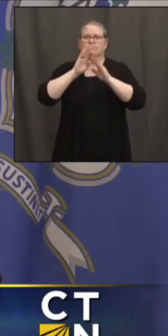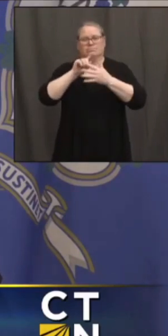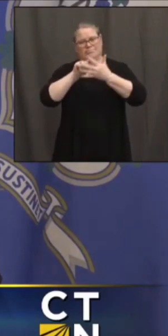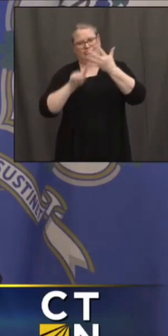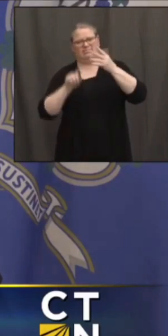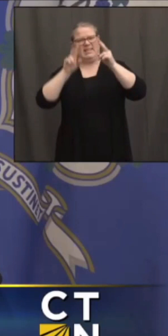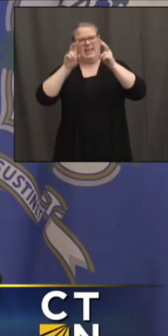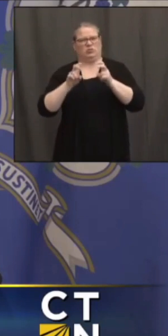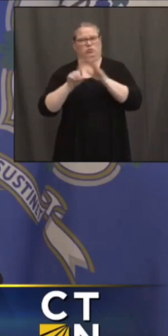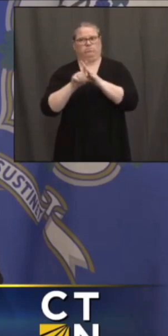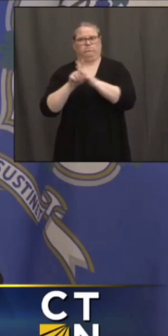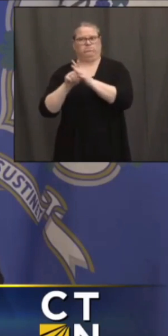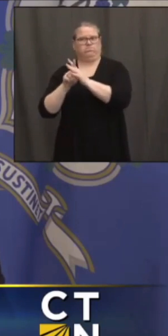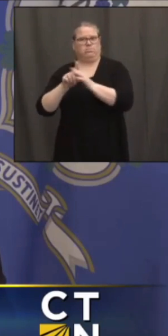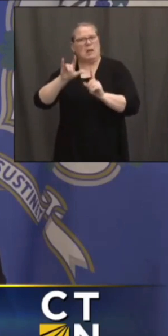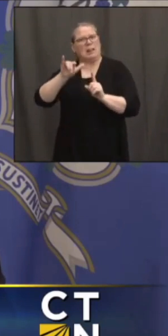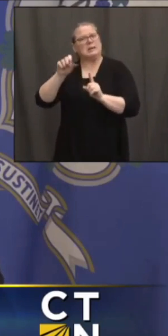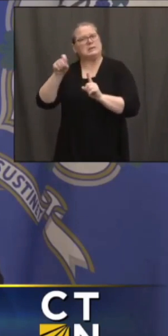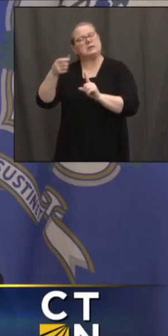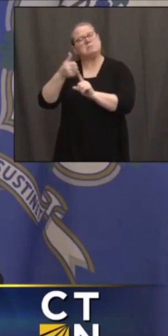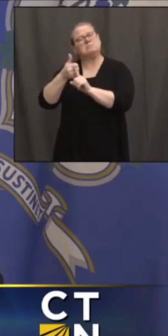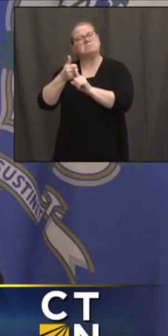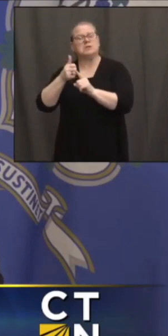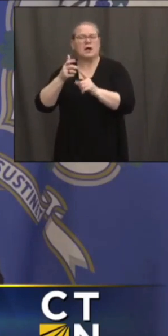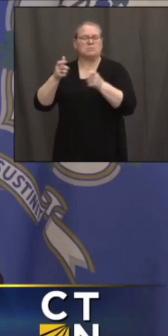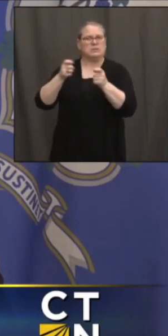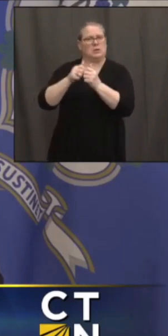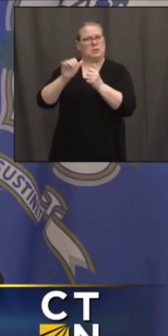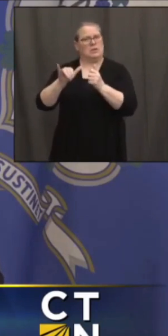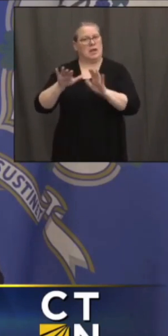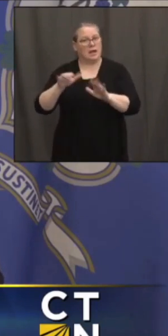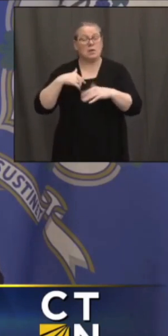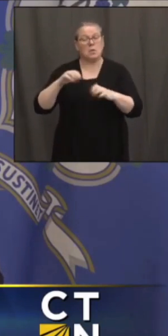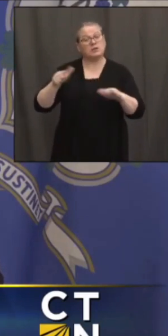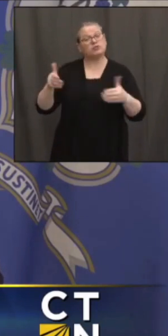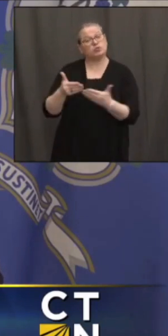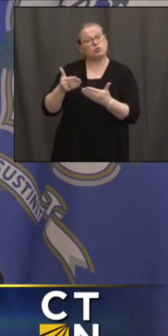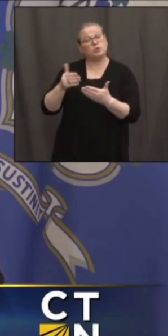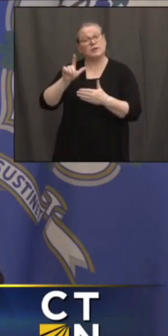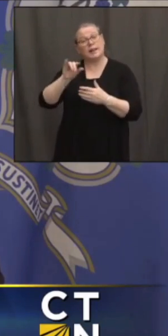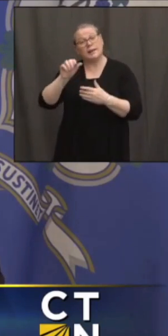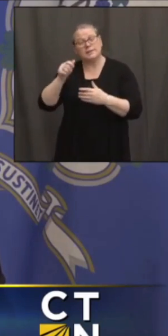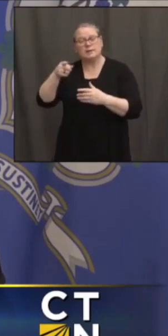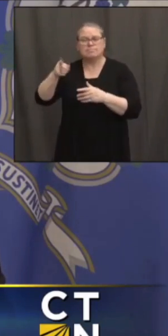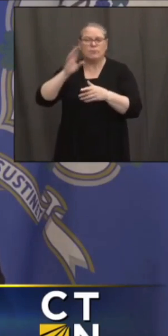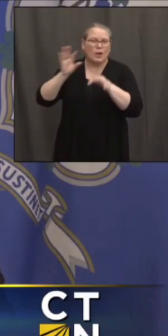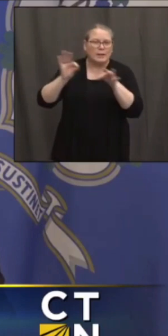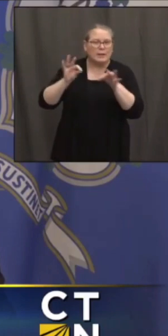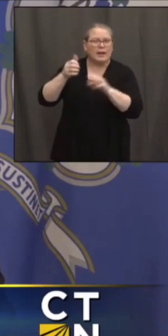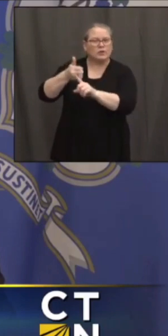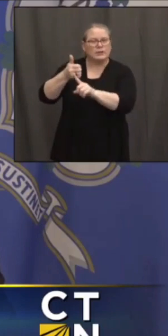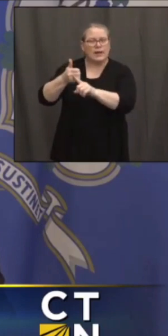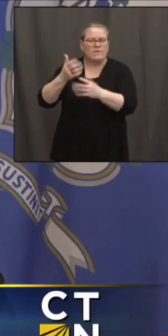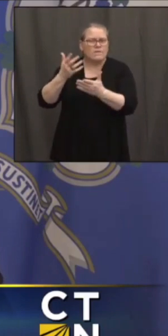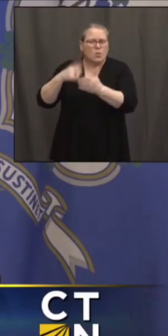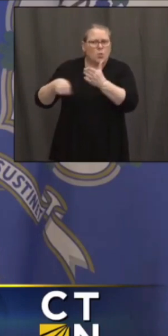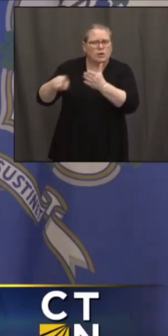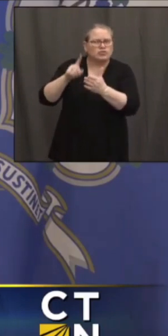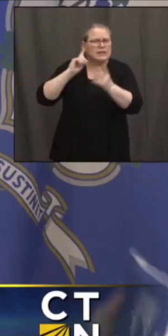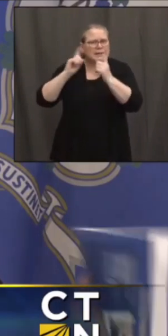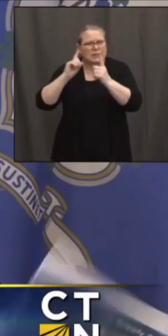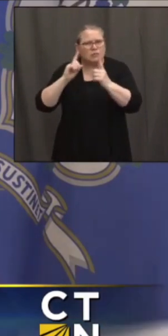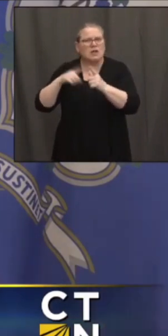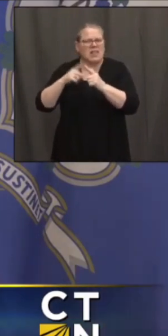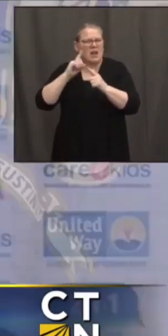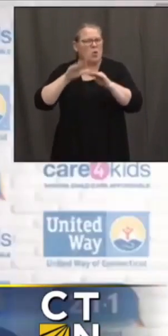that Lisa's been dealing with. I'd like to just introduce her for a minute to tell you a little bit what she's hearing on the front lines, then take your